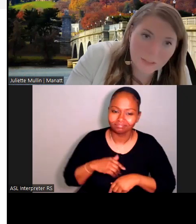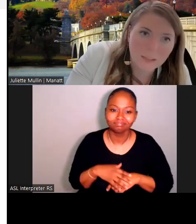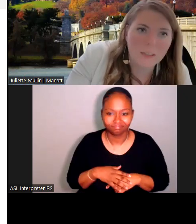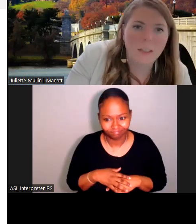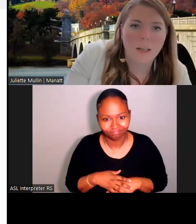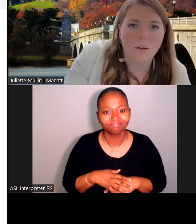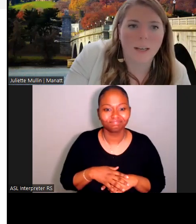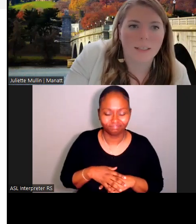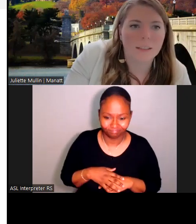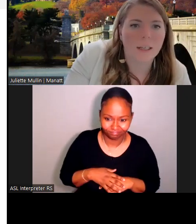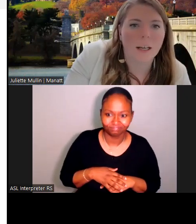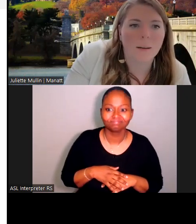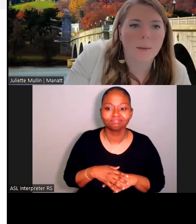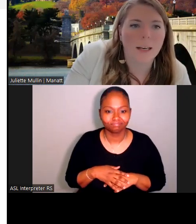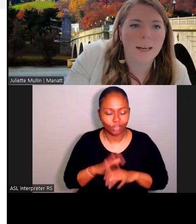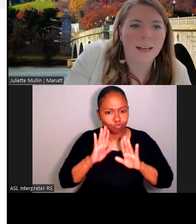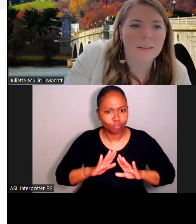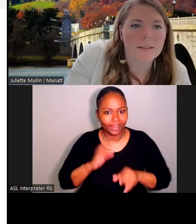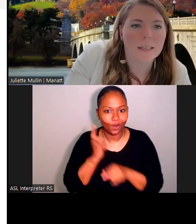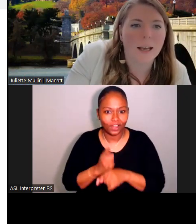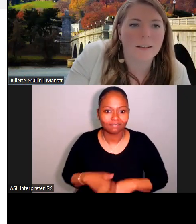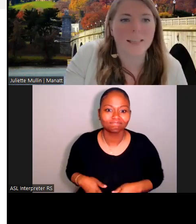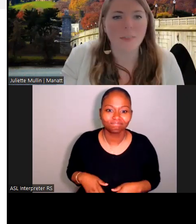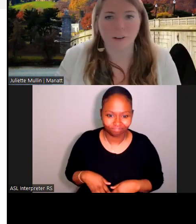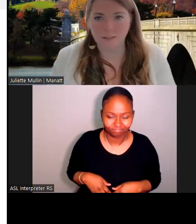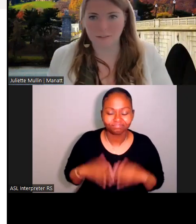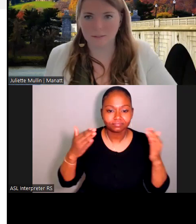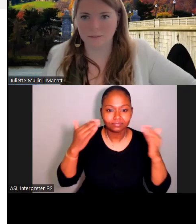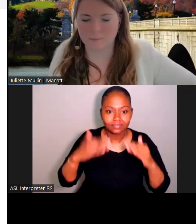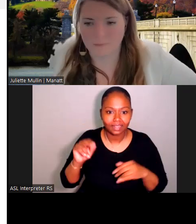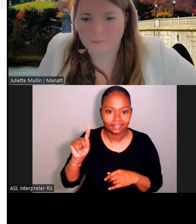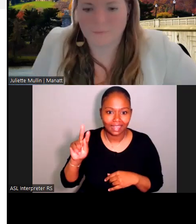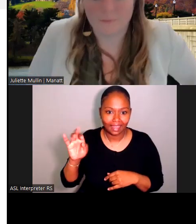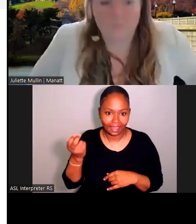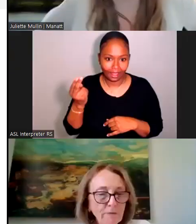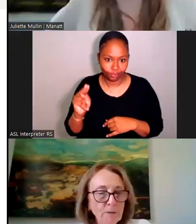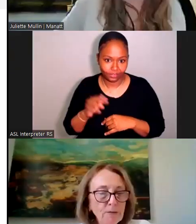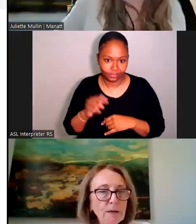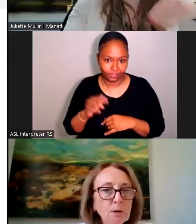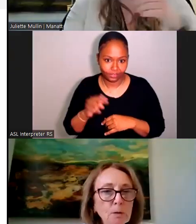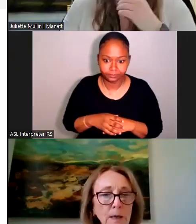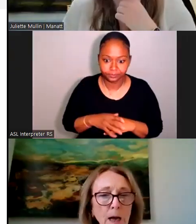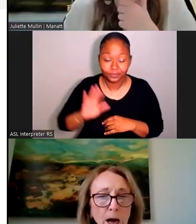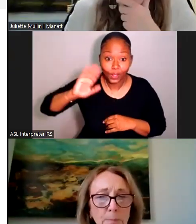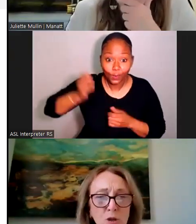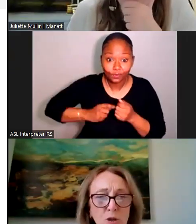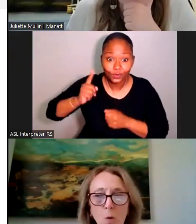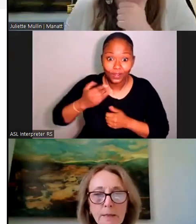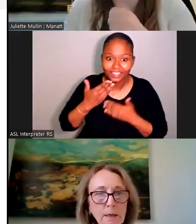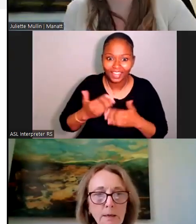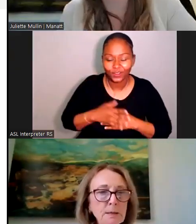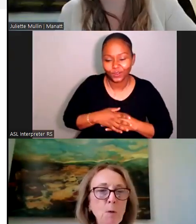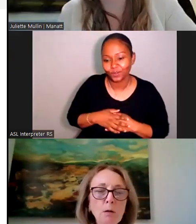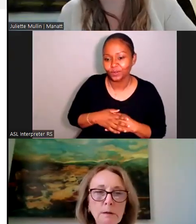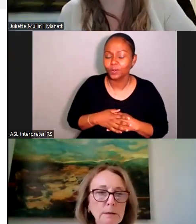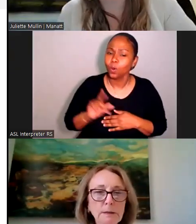Great. All right. Next, I see Catherine. Hello, everyone. Thank you. Just